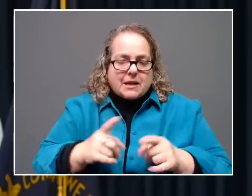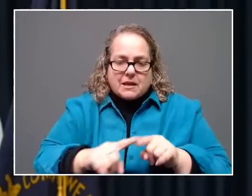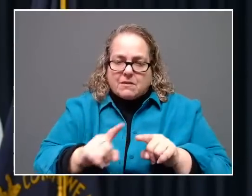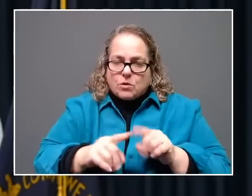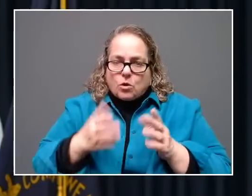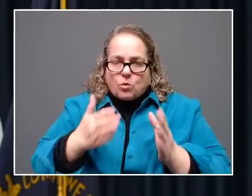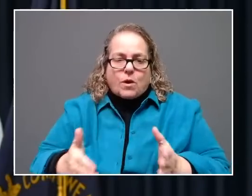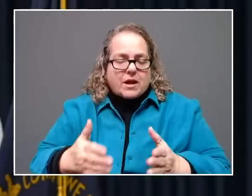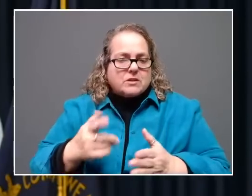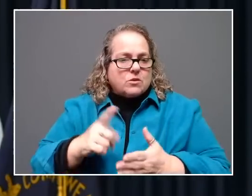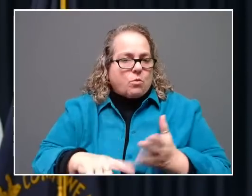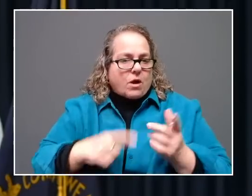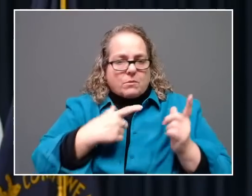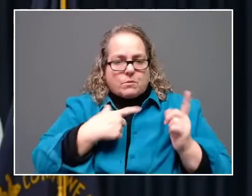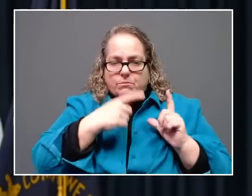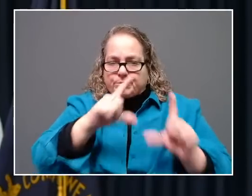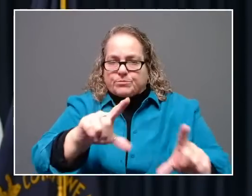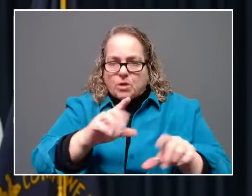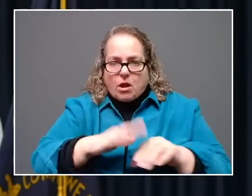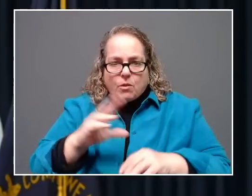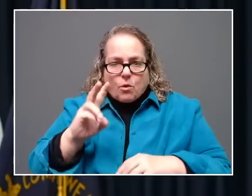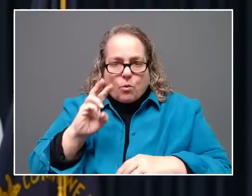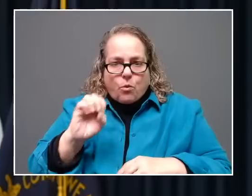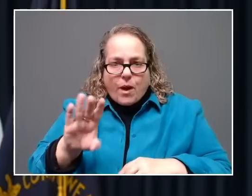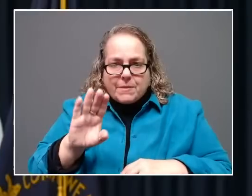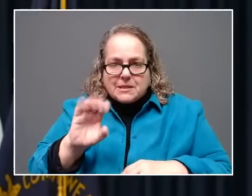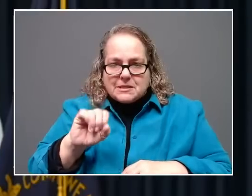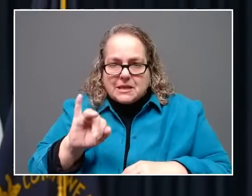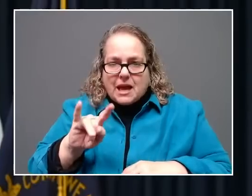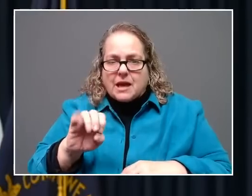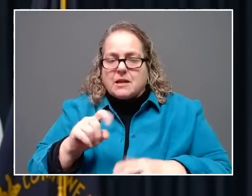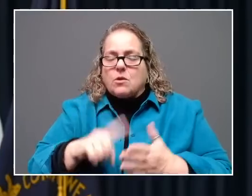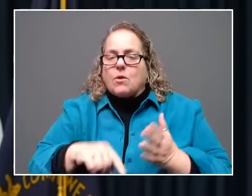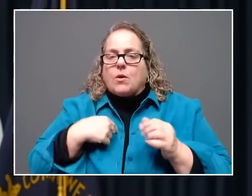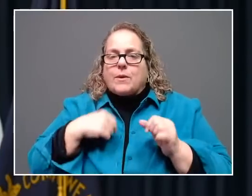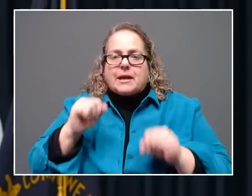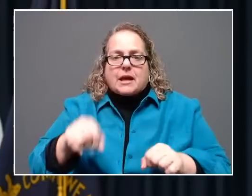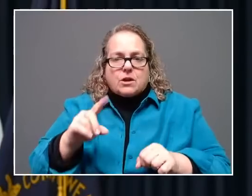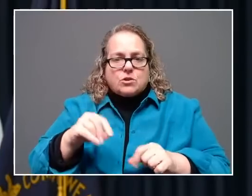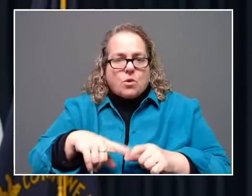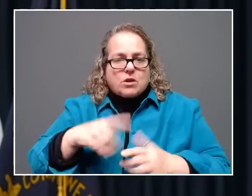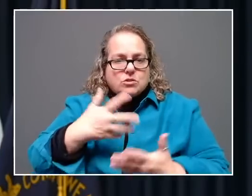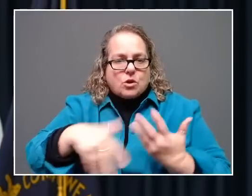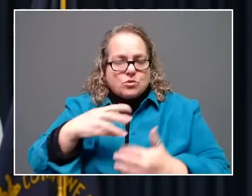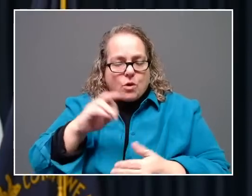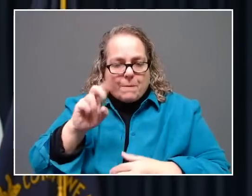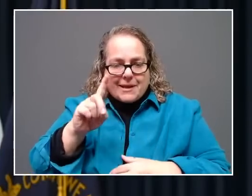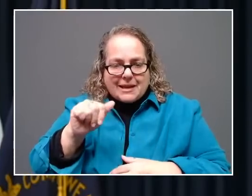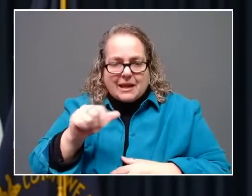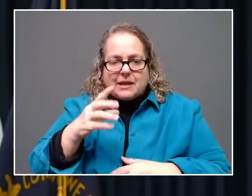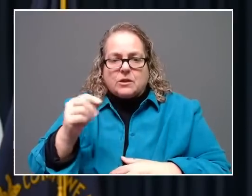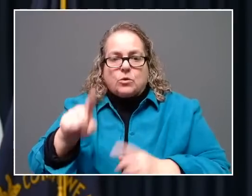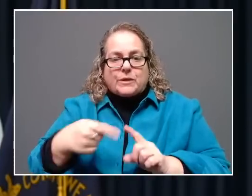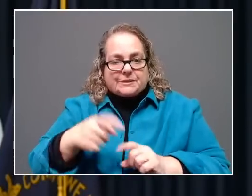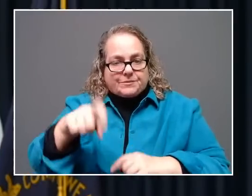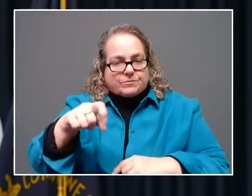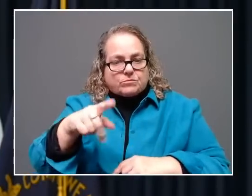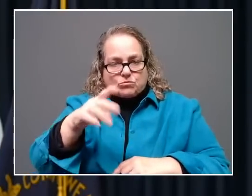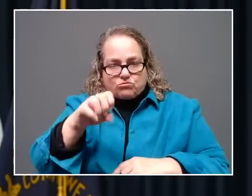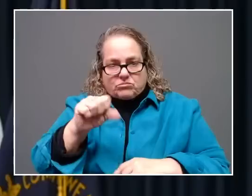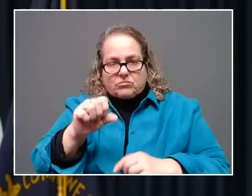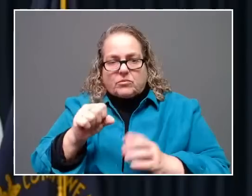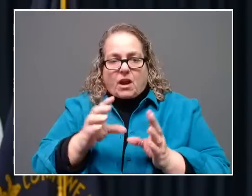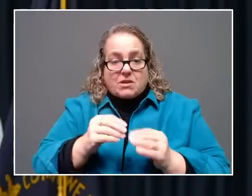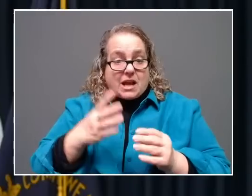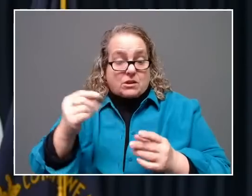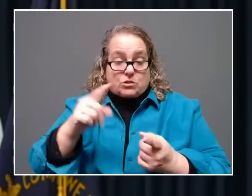website, what we can do on social media, and when needed, these press conferences. And to the press, let